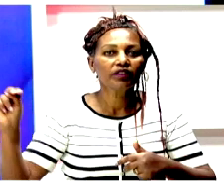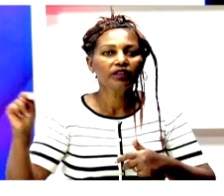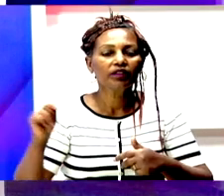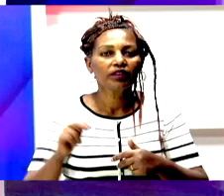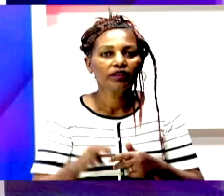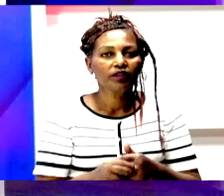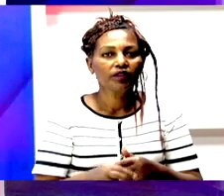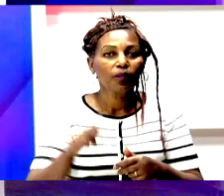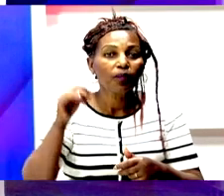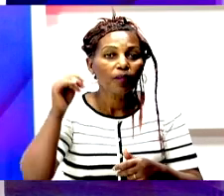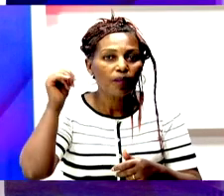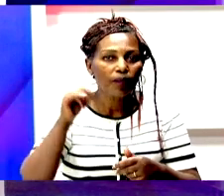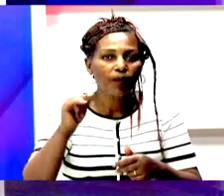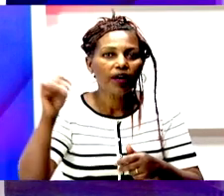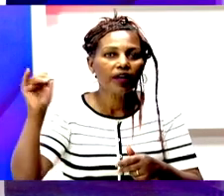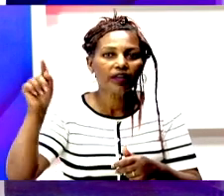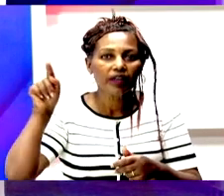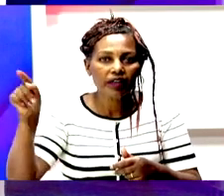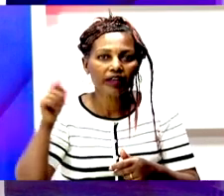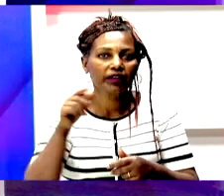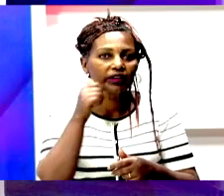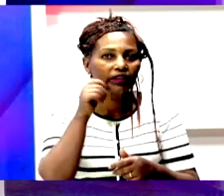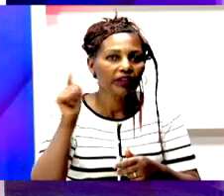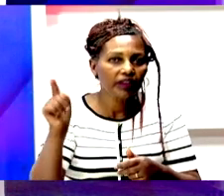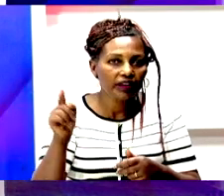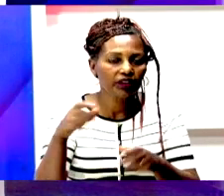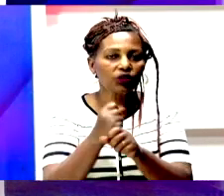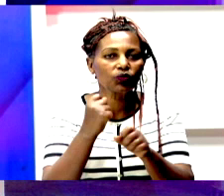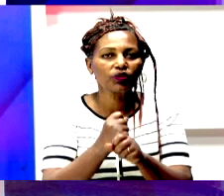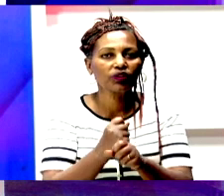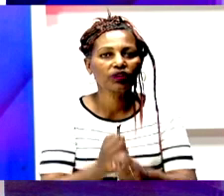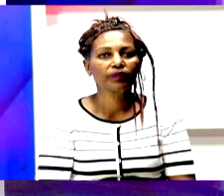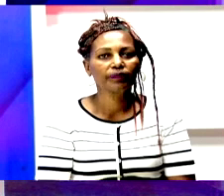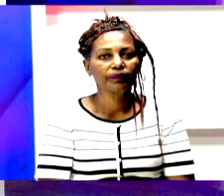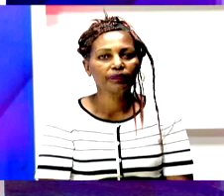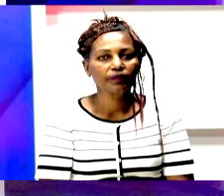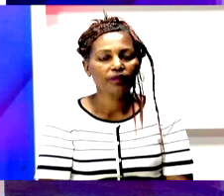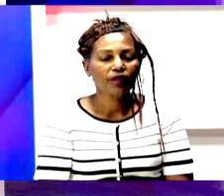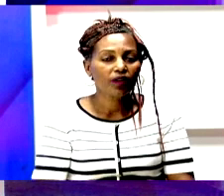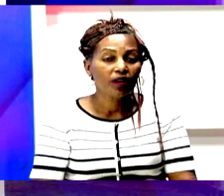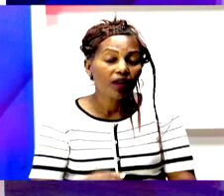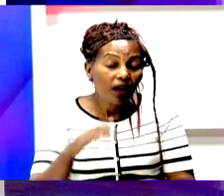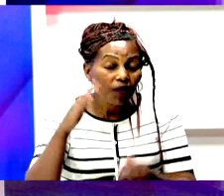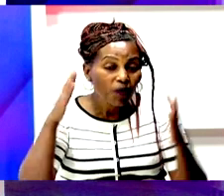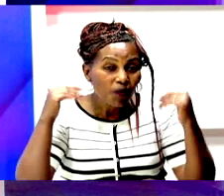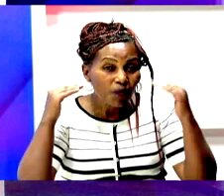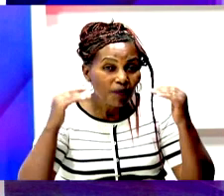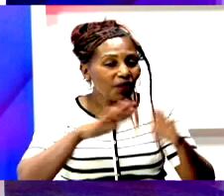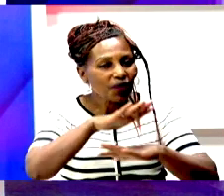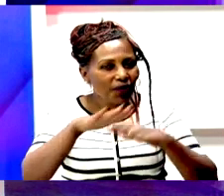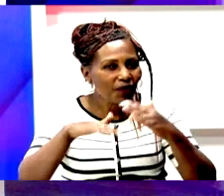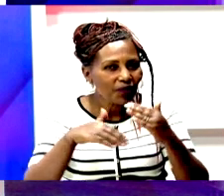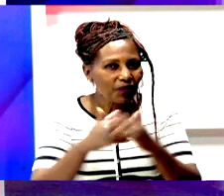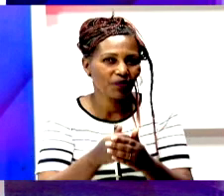if you want to know. Well then, I hope all of you could easily get three of